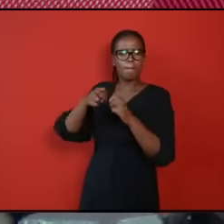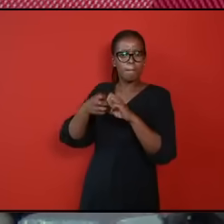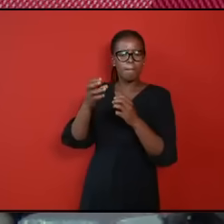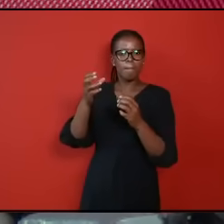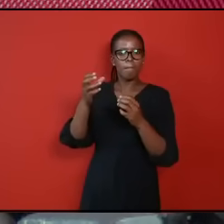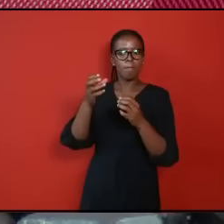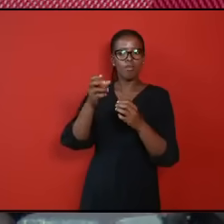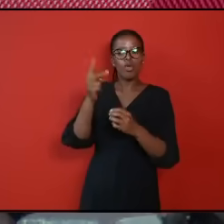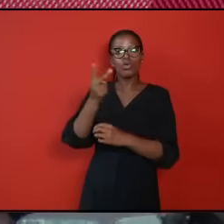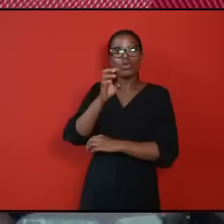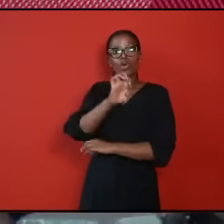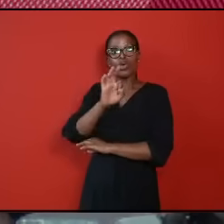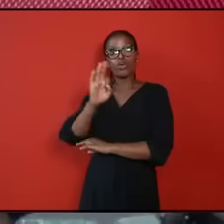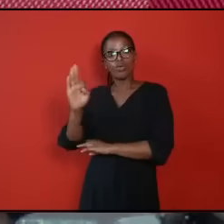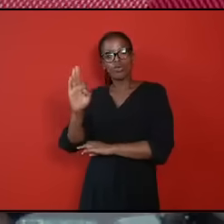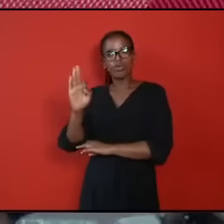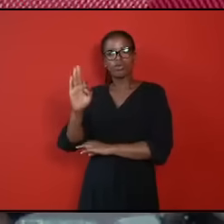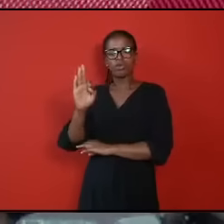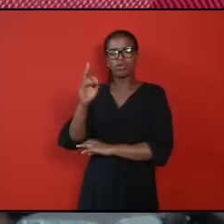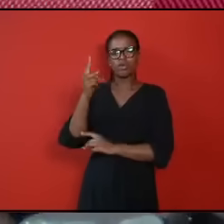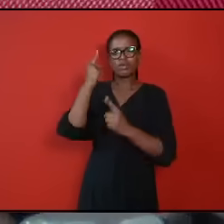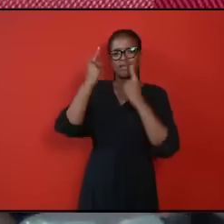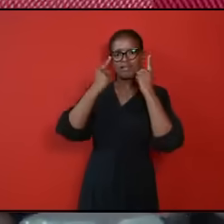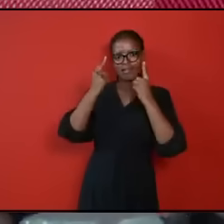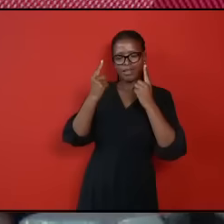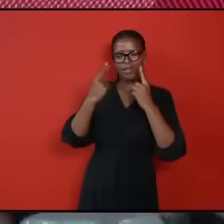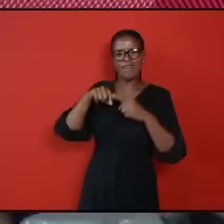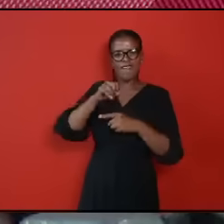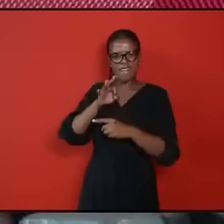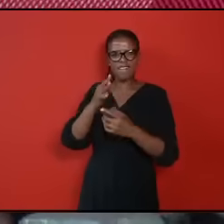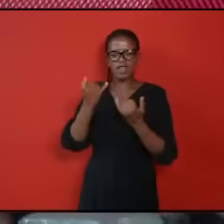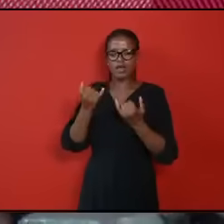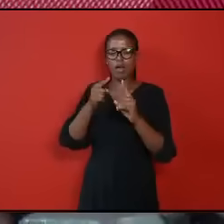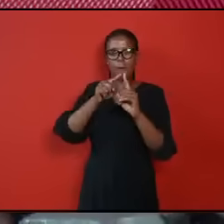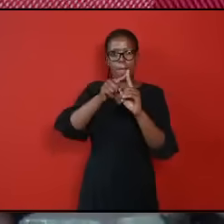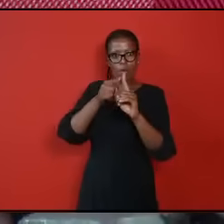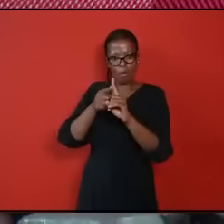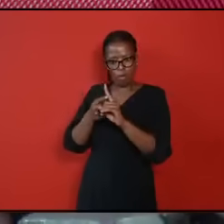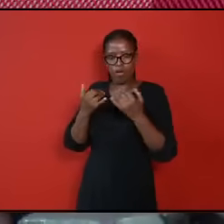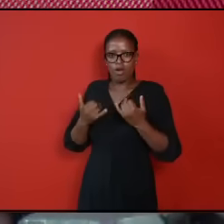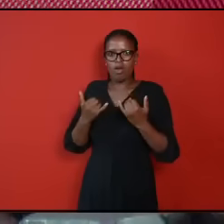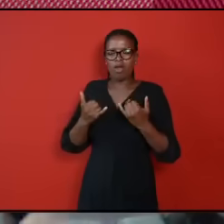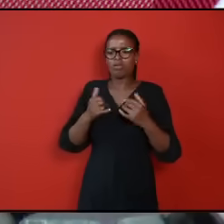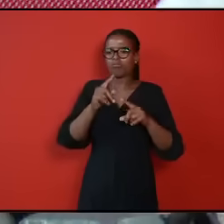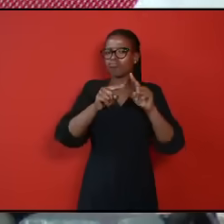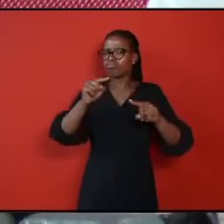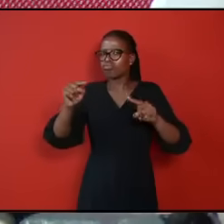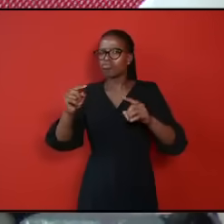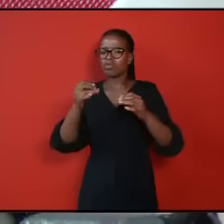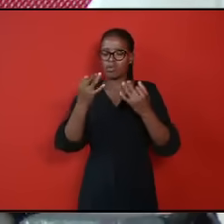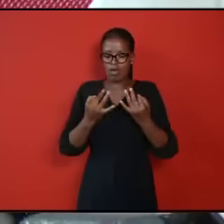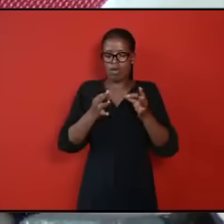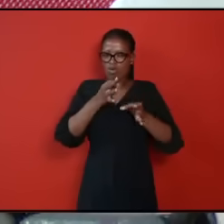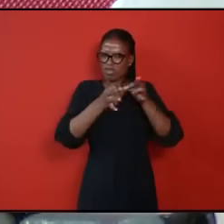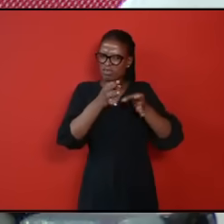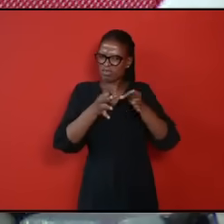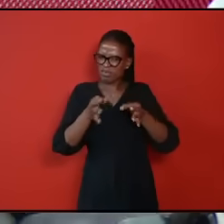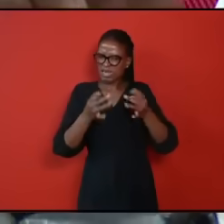wouldn't the EFF want to maybe leverage on the things that you've just pointed out about the soup kitchens and all those type of things, just